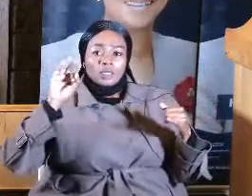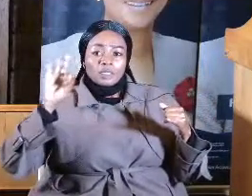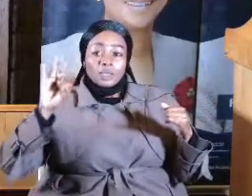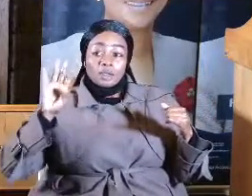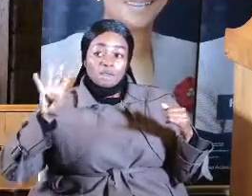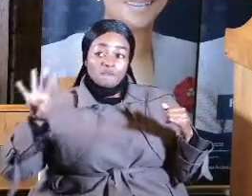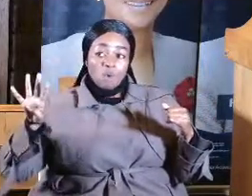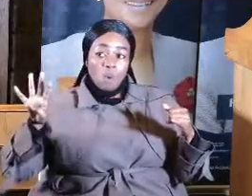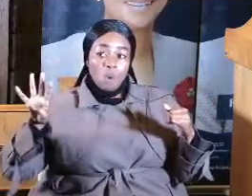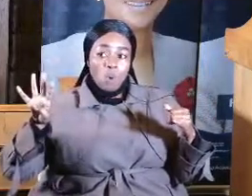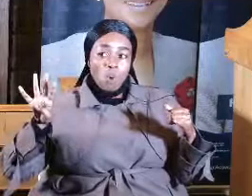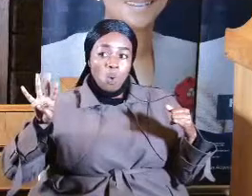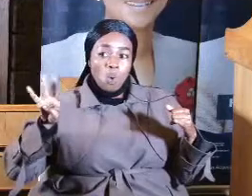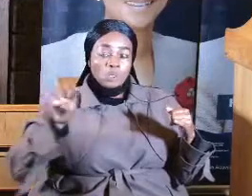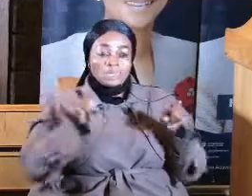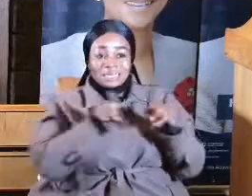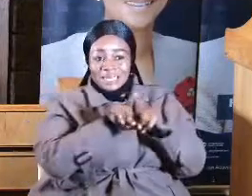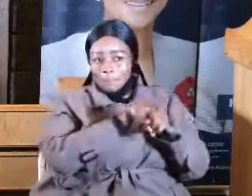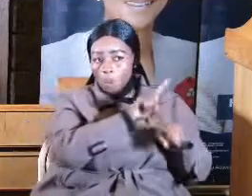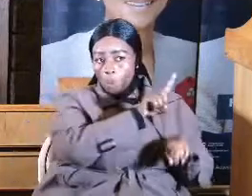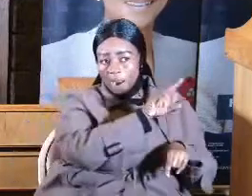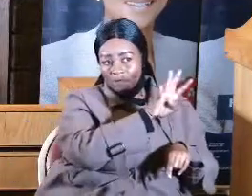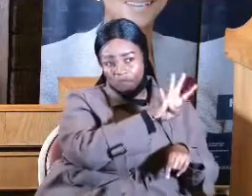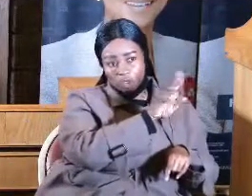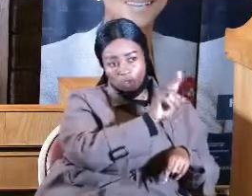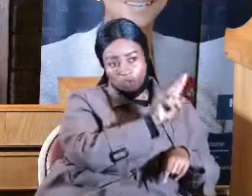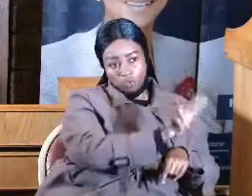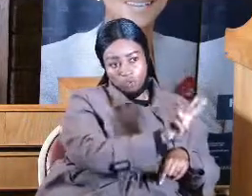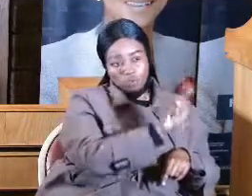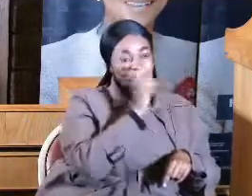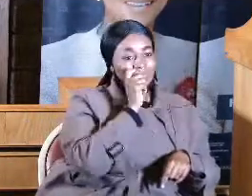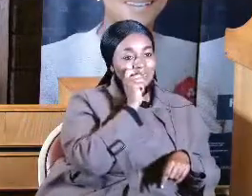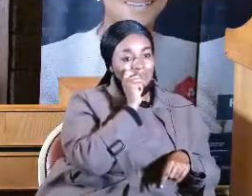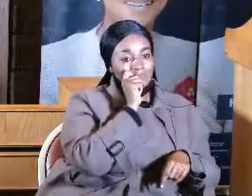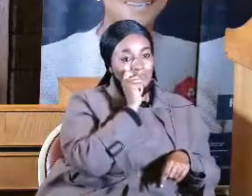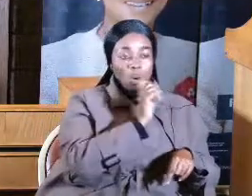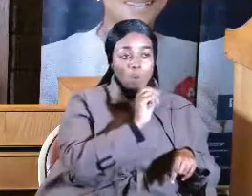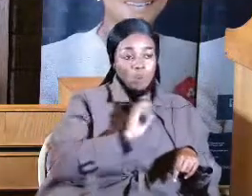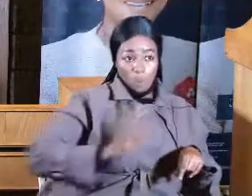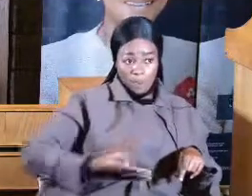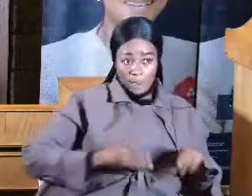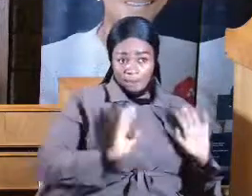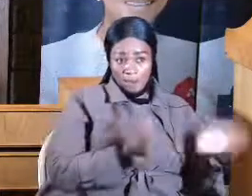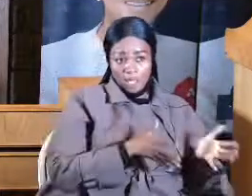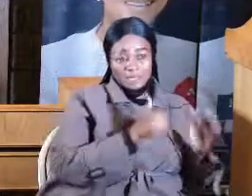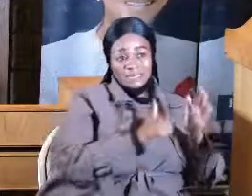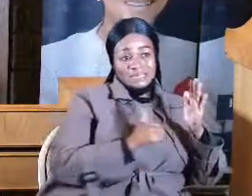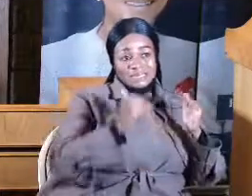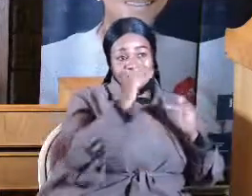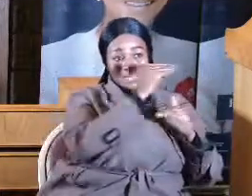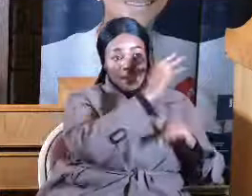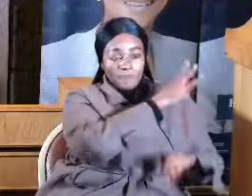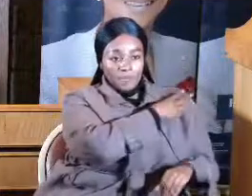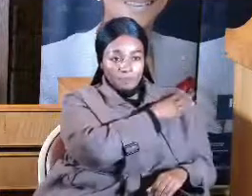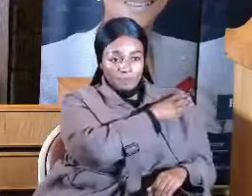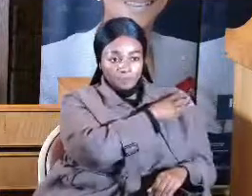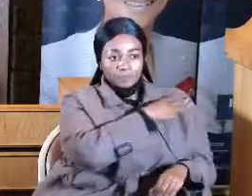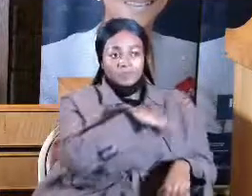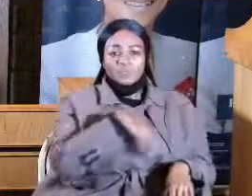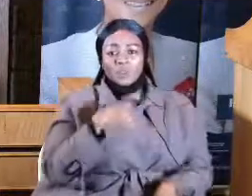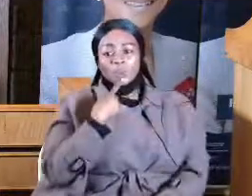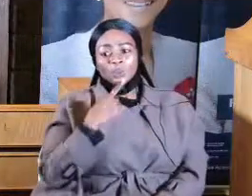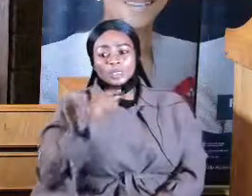334. Only 142 is females in senior management. And when we talk about the